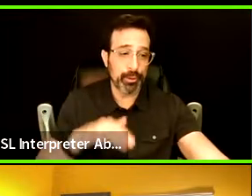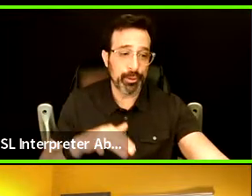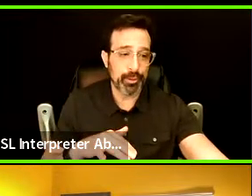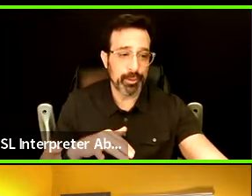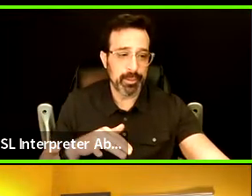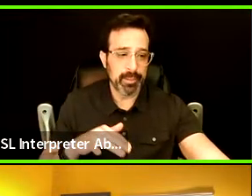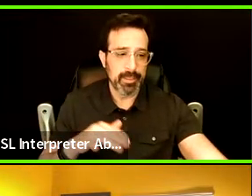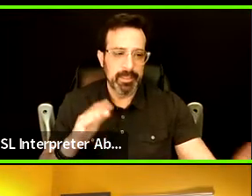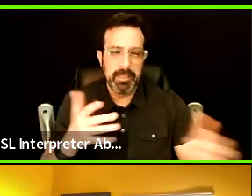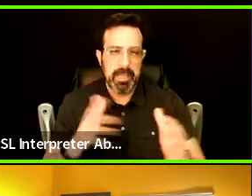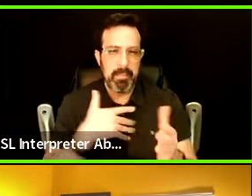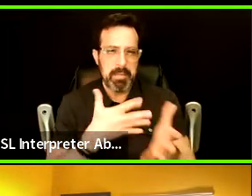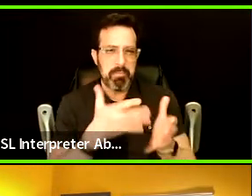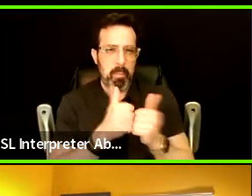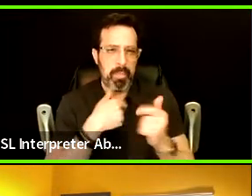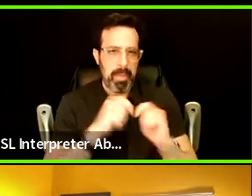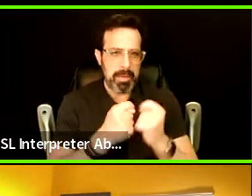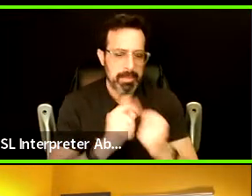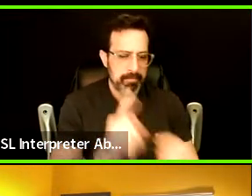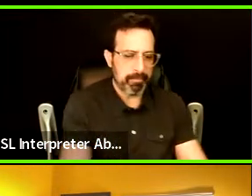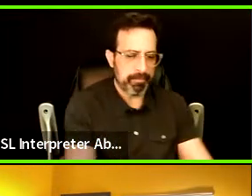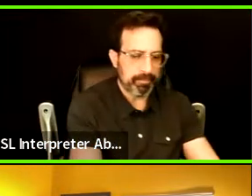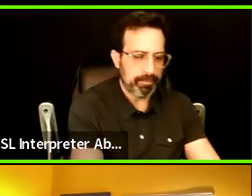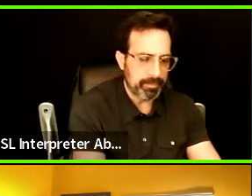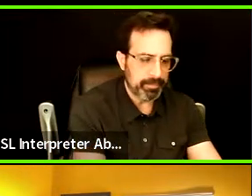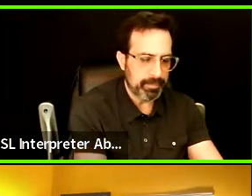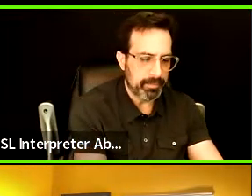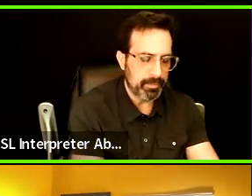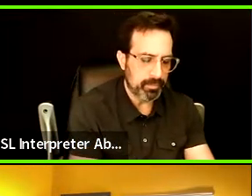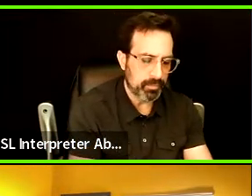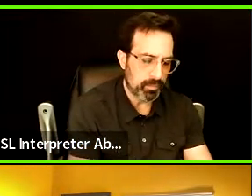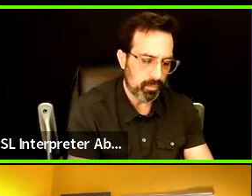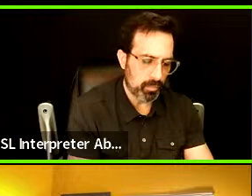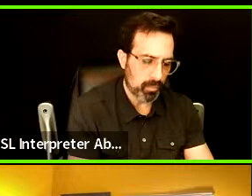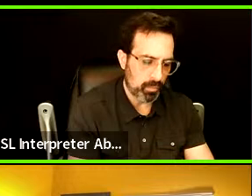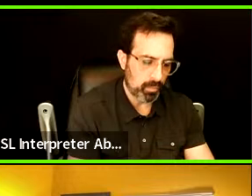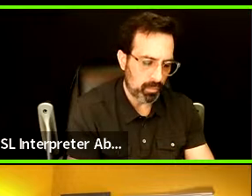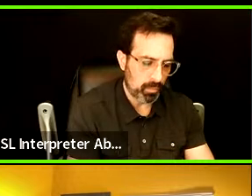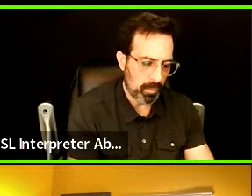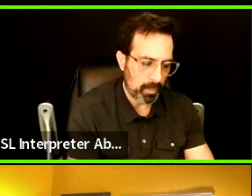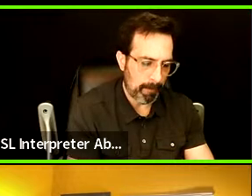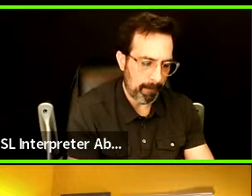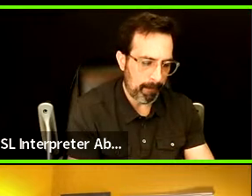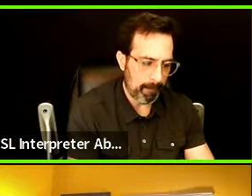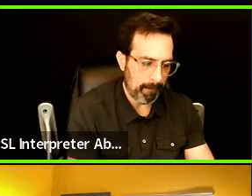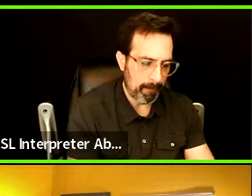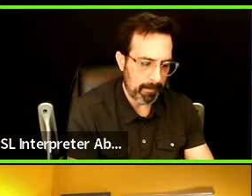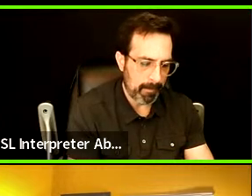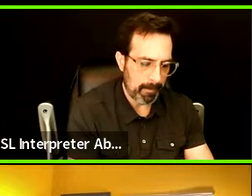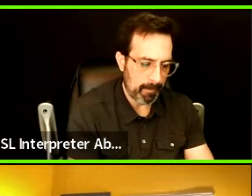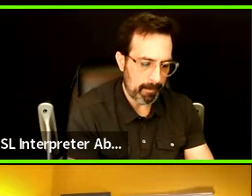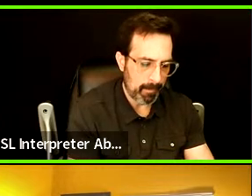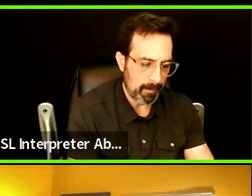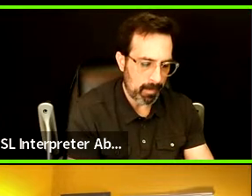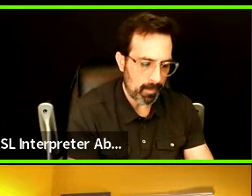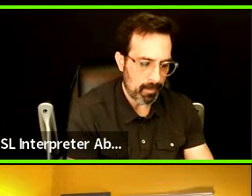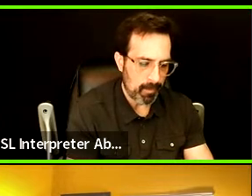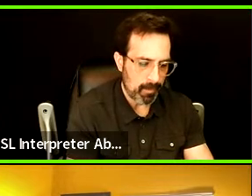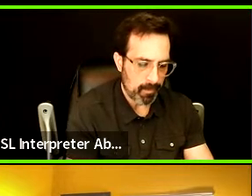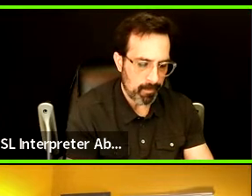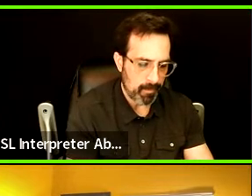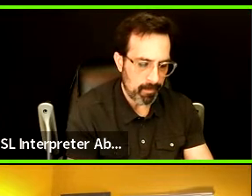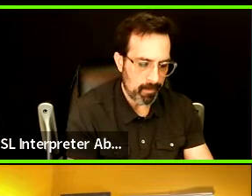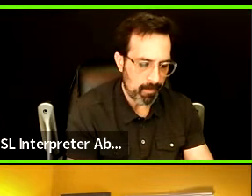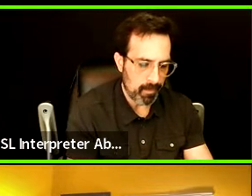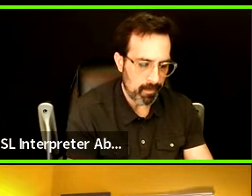that's going to interact with the other folks that will be accessing the trails, and just making sure that it's accessible on